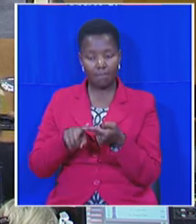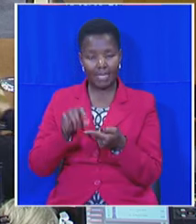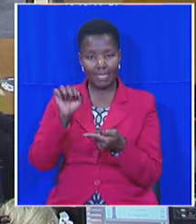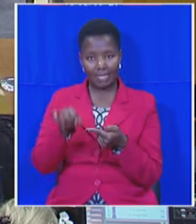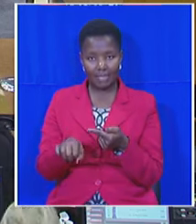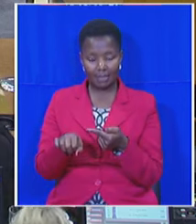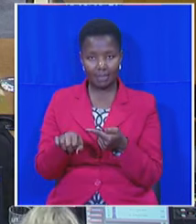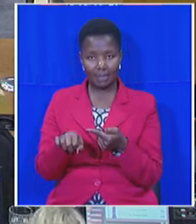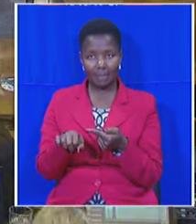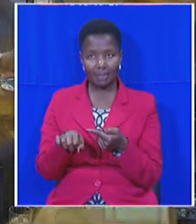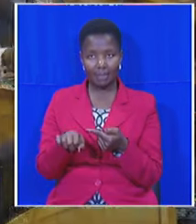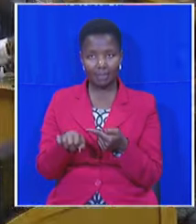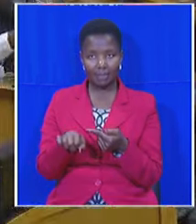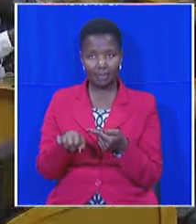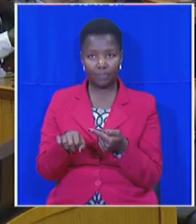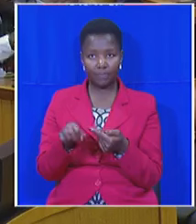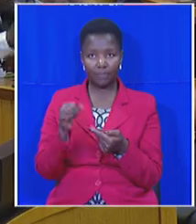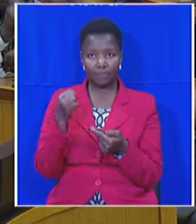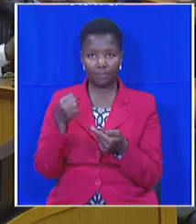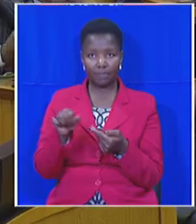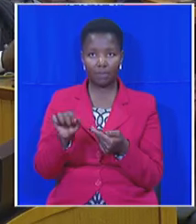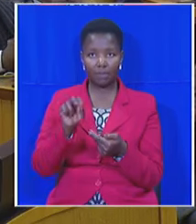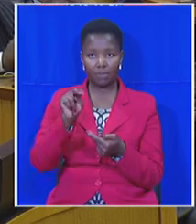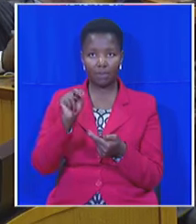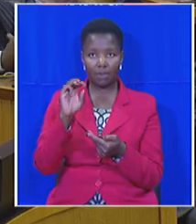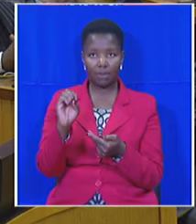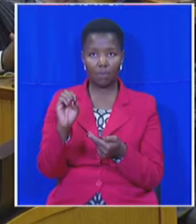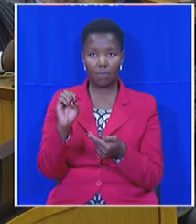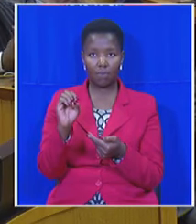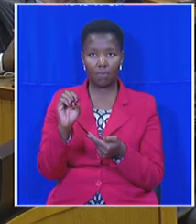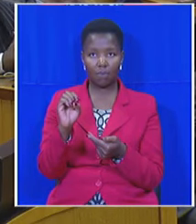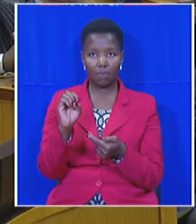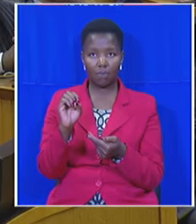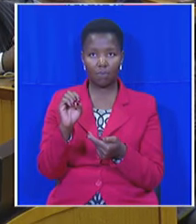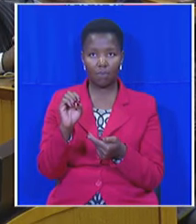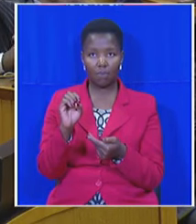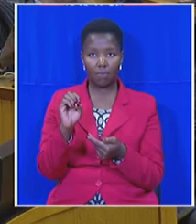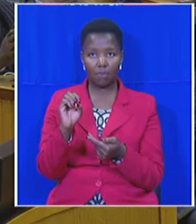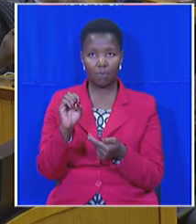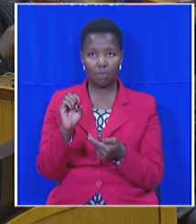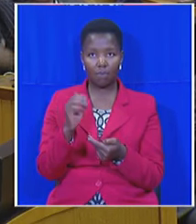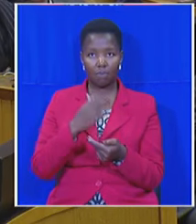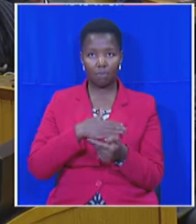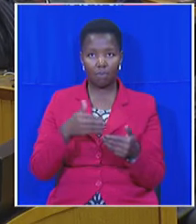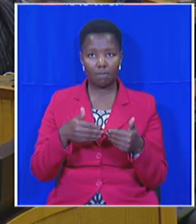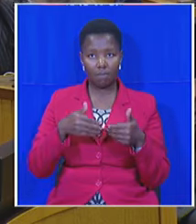yes button. Yes. Those against should press the no button. Those wishing to abstain should press the abstain